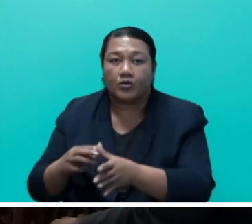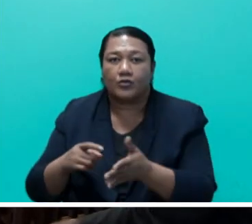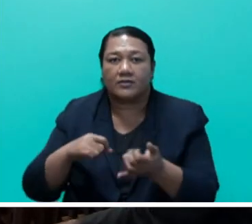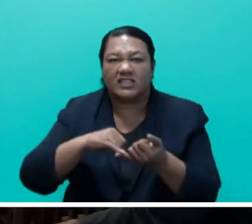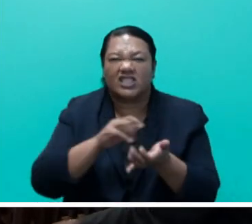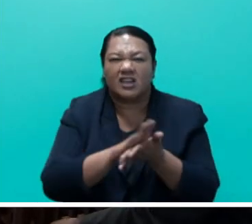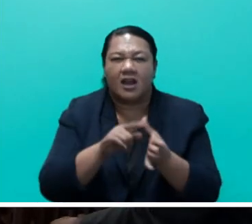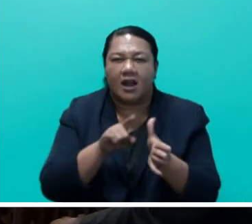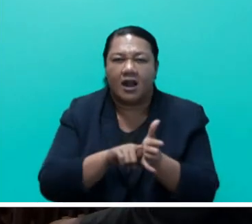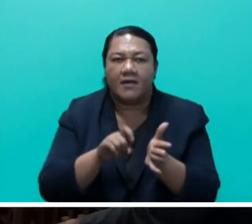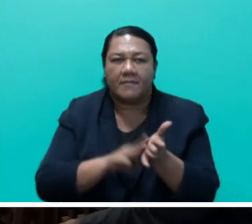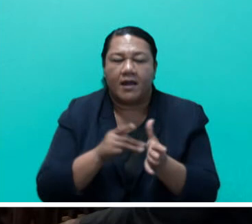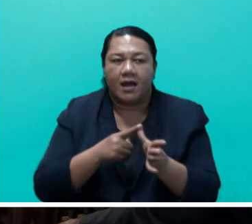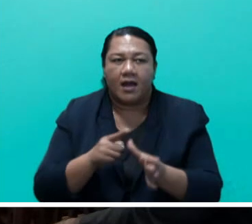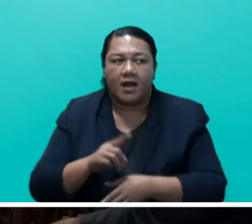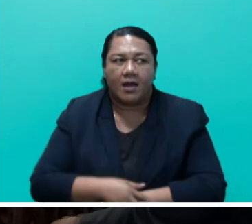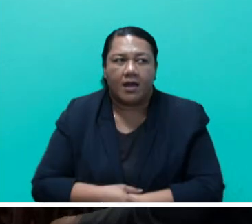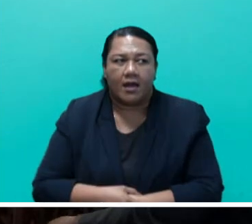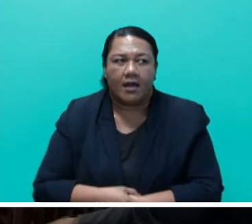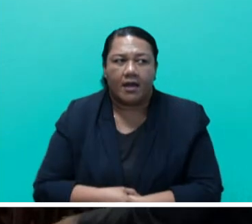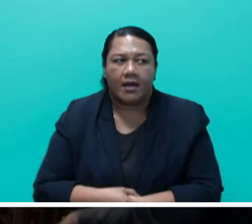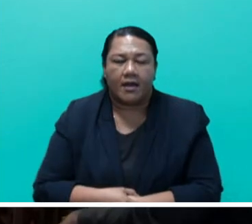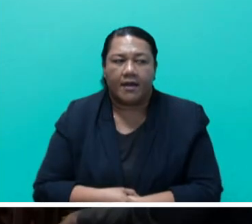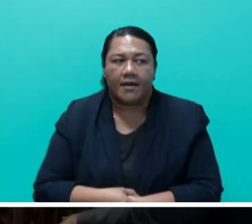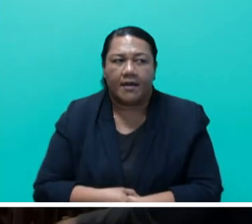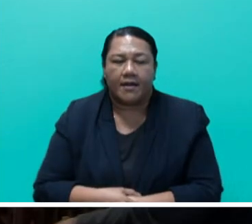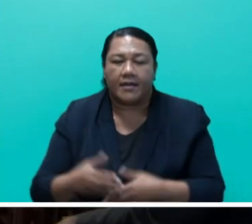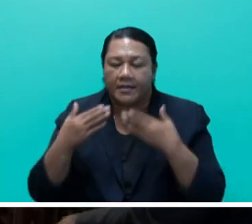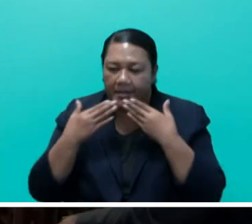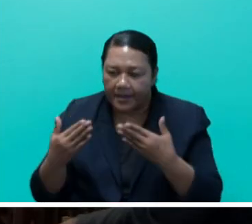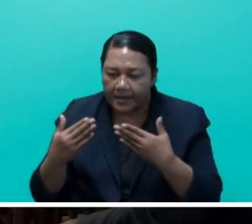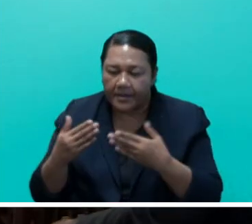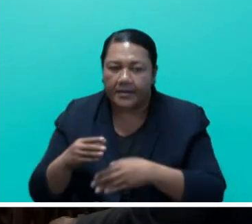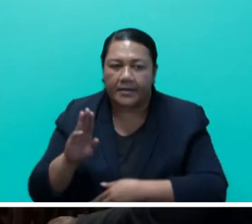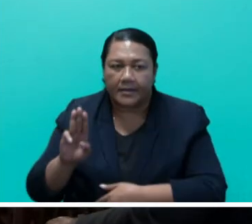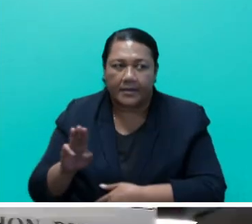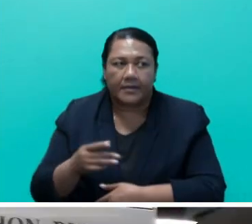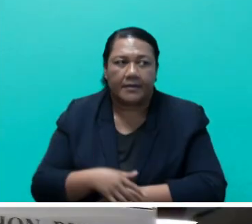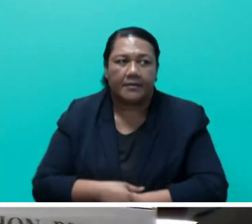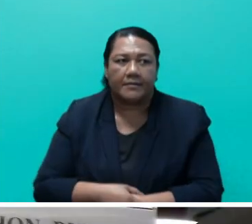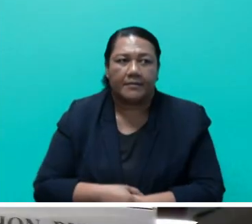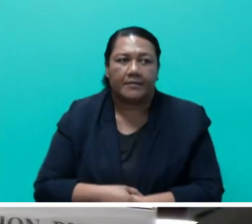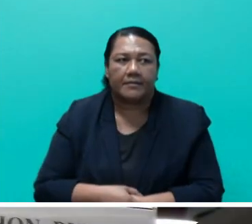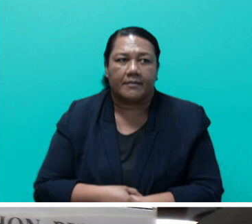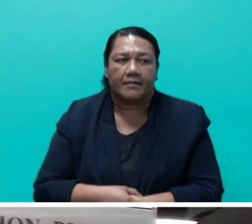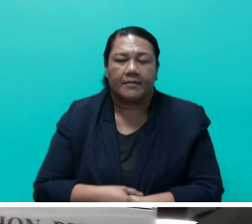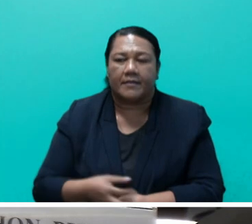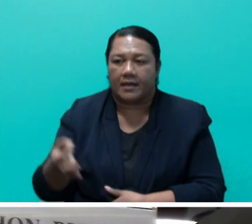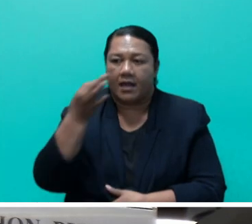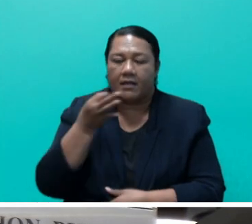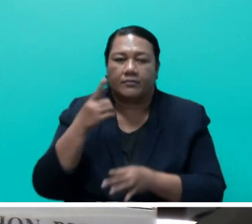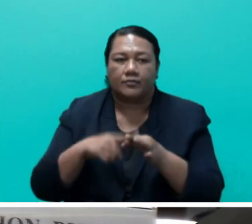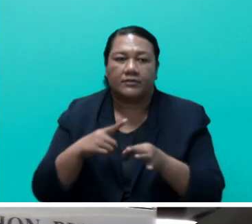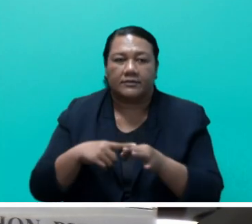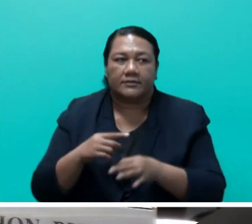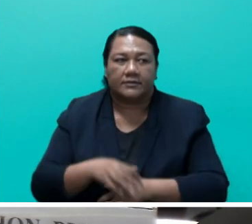must, Honorable, and I must thank him for his pertinent question. I'm